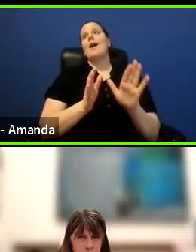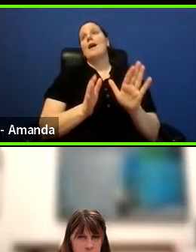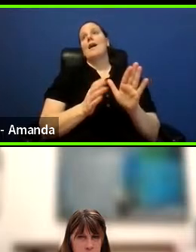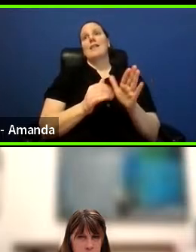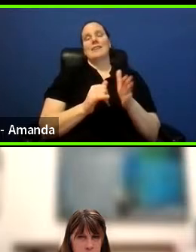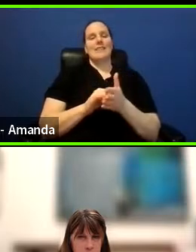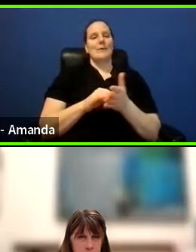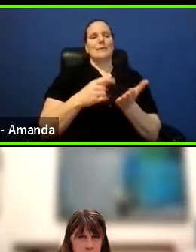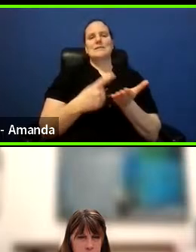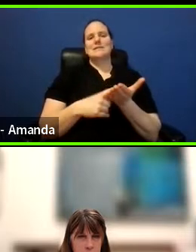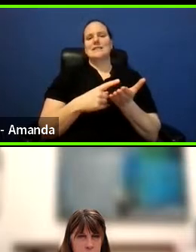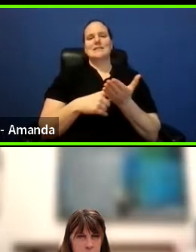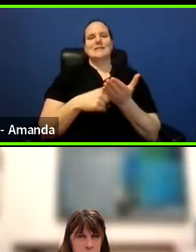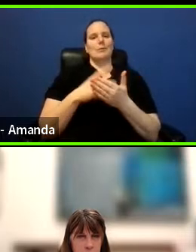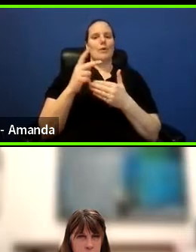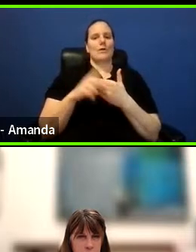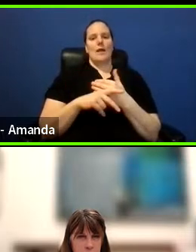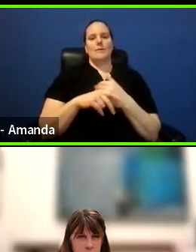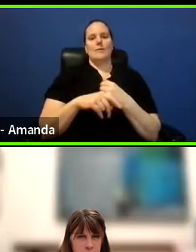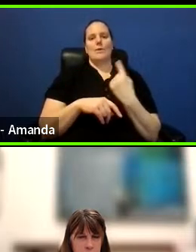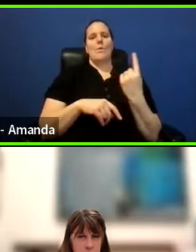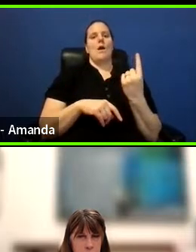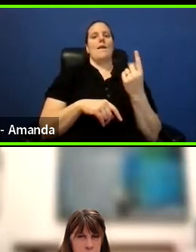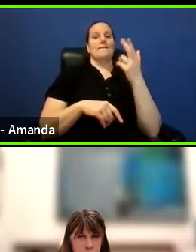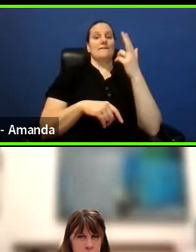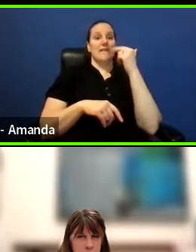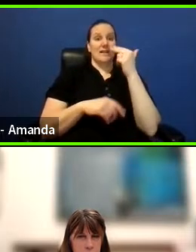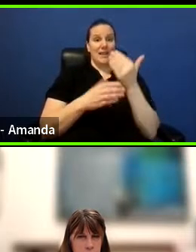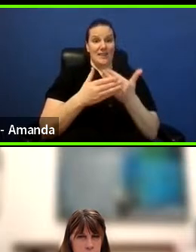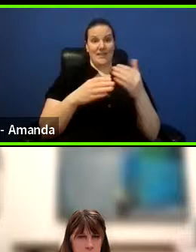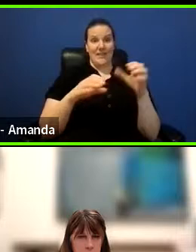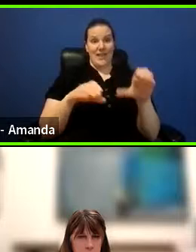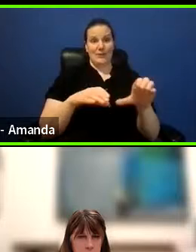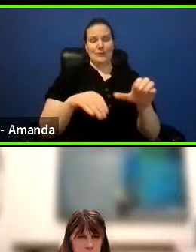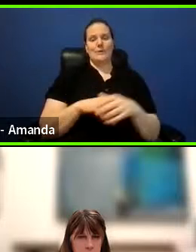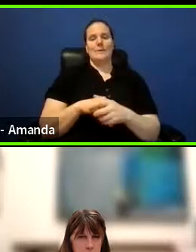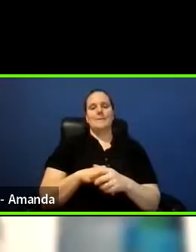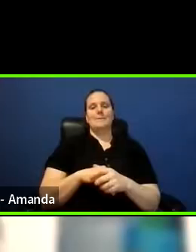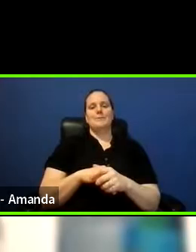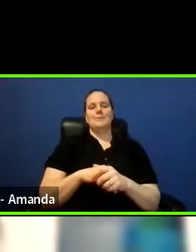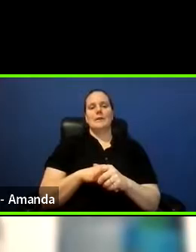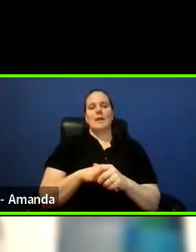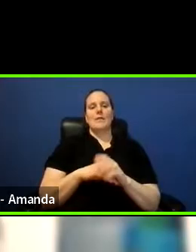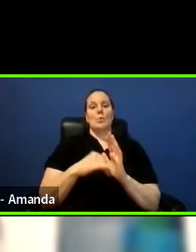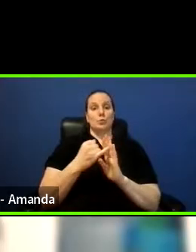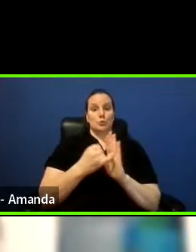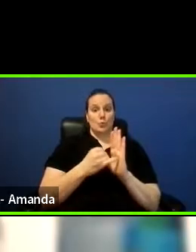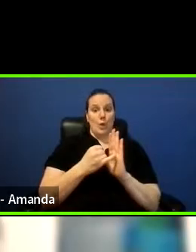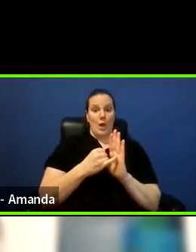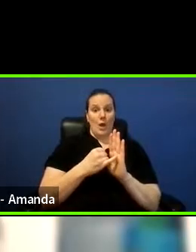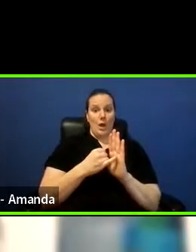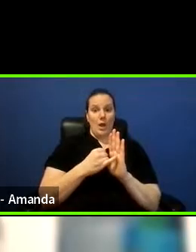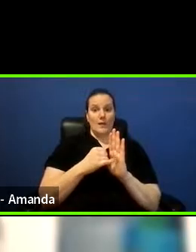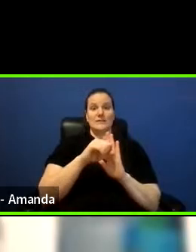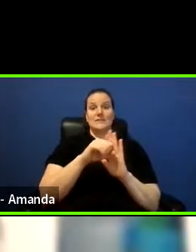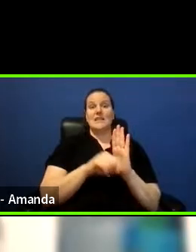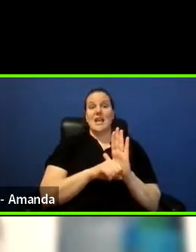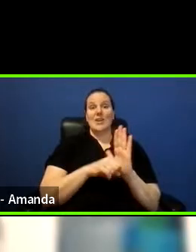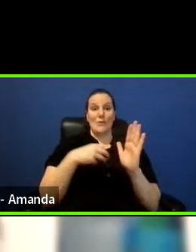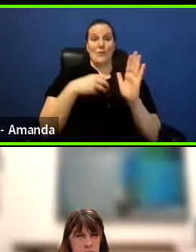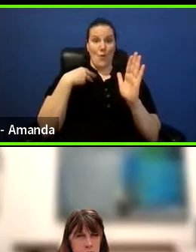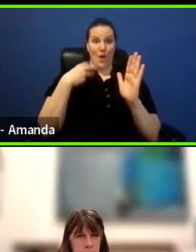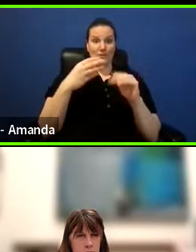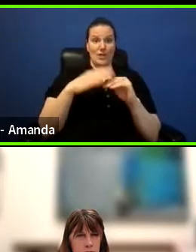be discussing like a program. And one of the really funny things that they do is like, they'll draw out the state of Washington on a piece of paper and